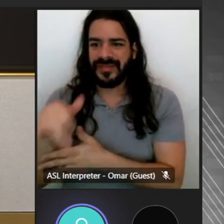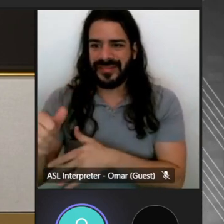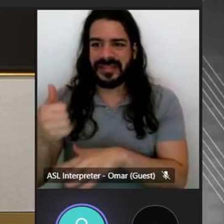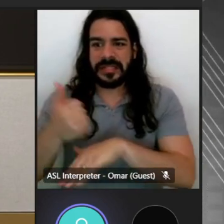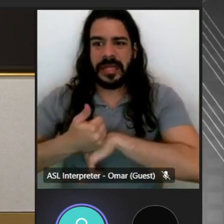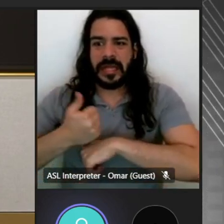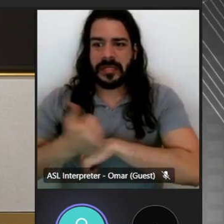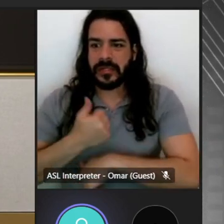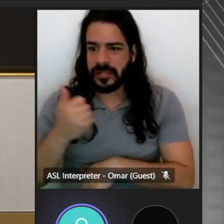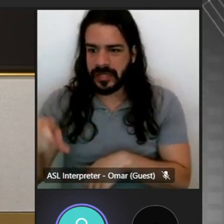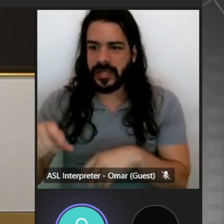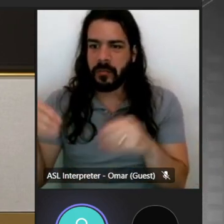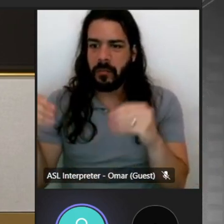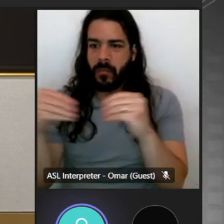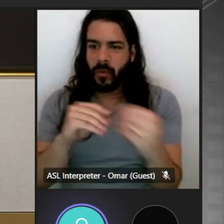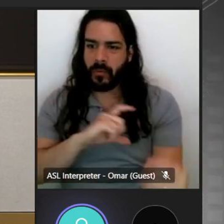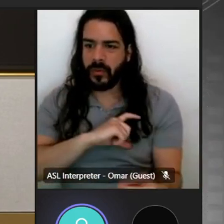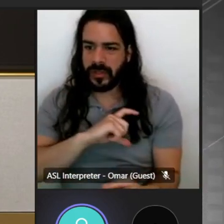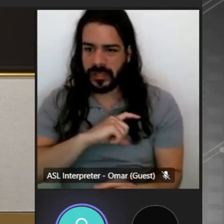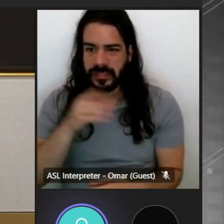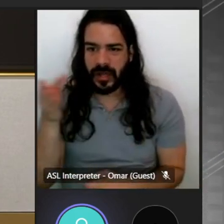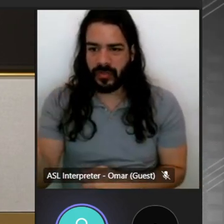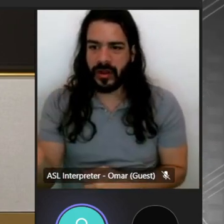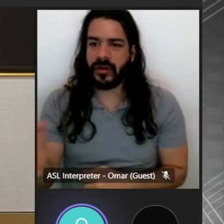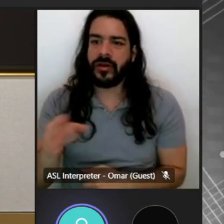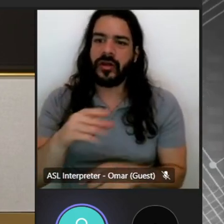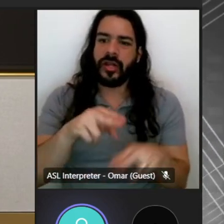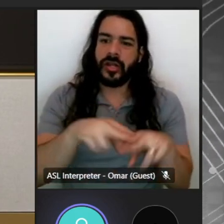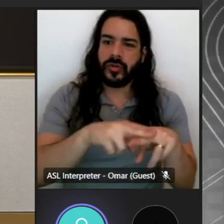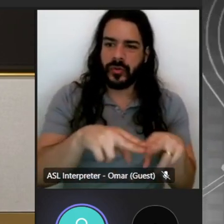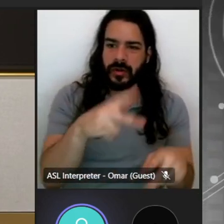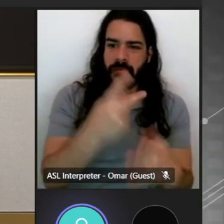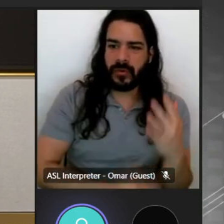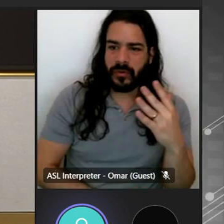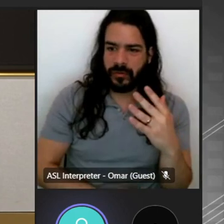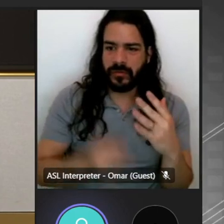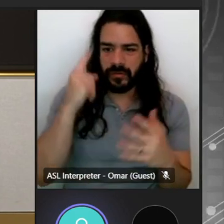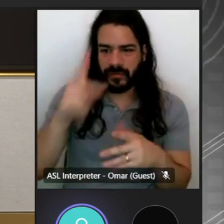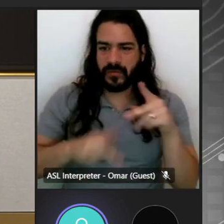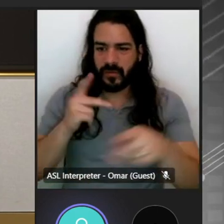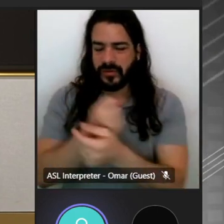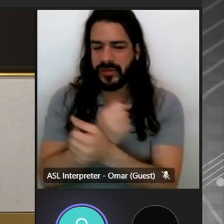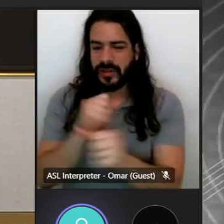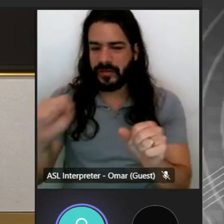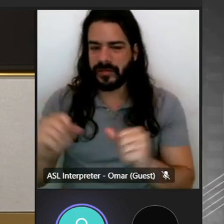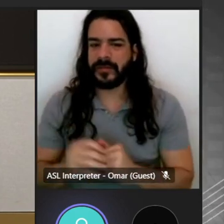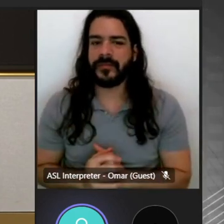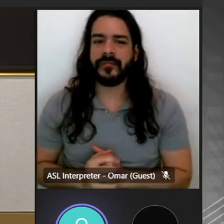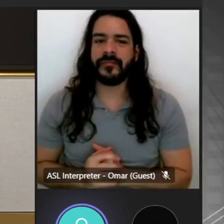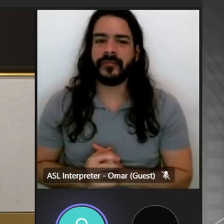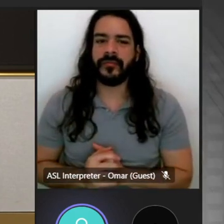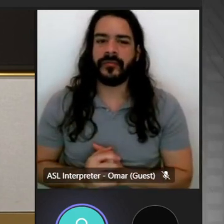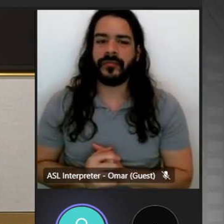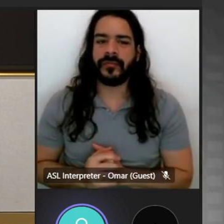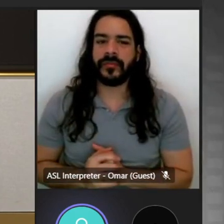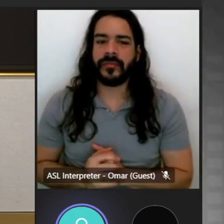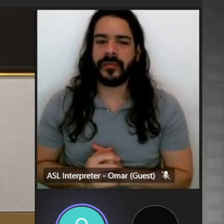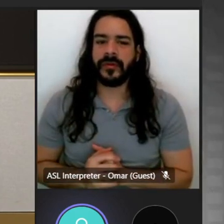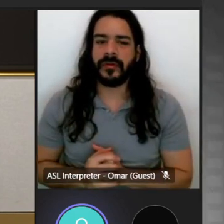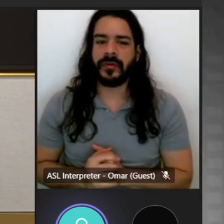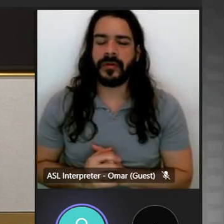it's very dangerous. So they need to put more Metro Police out there and on the trains for the people's safety.